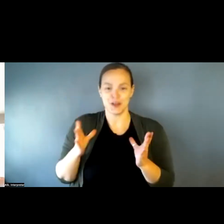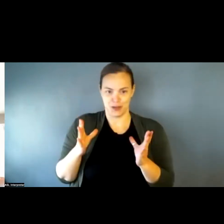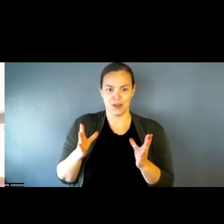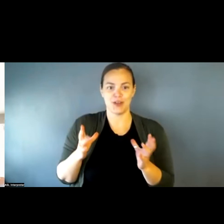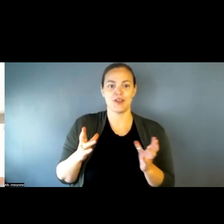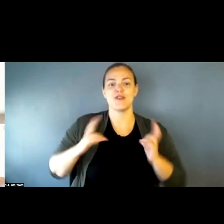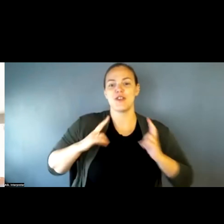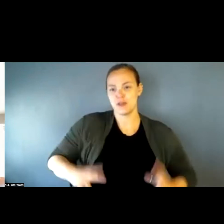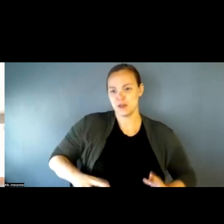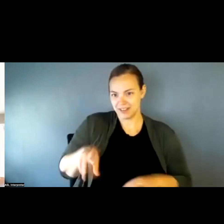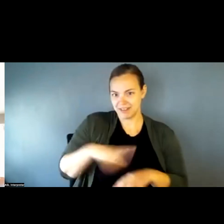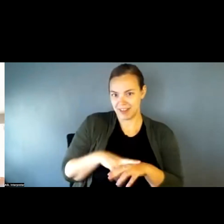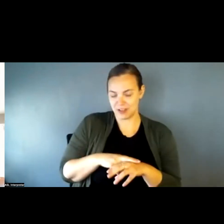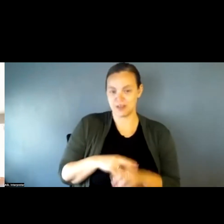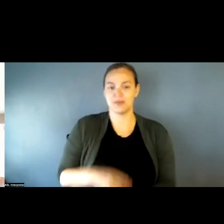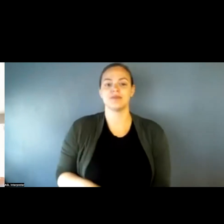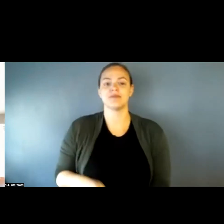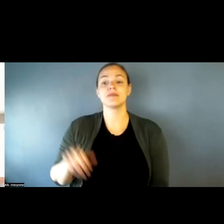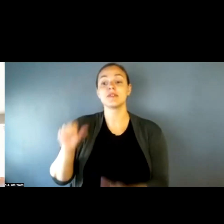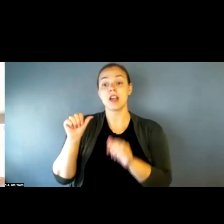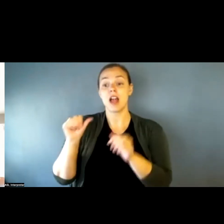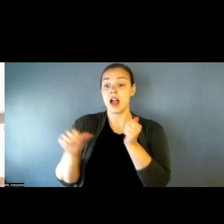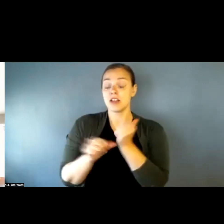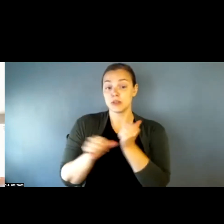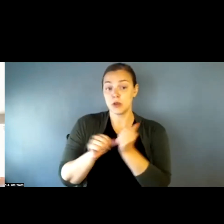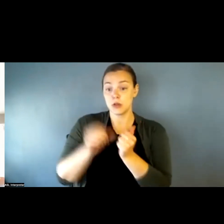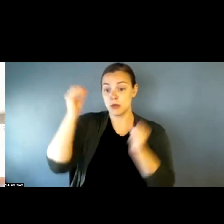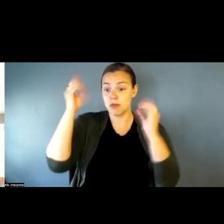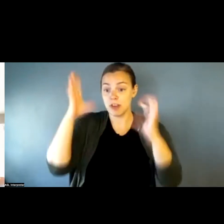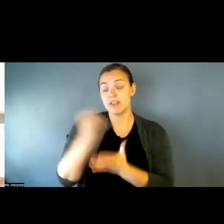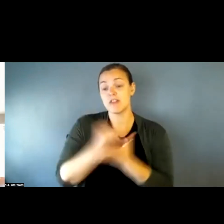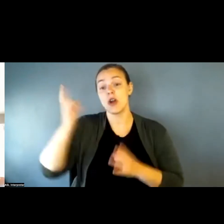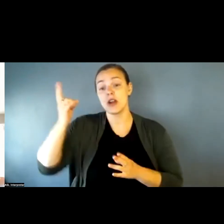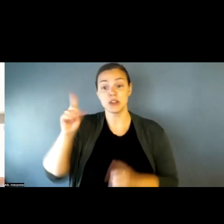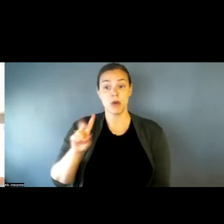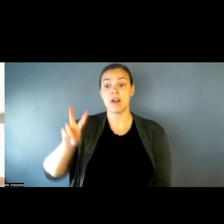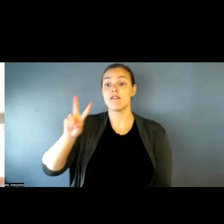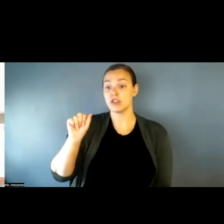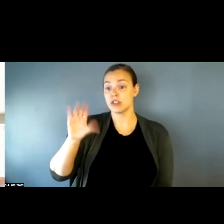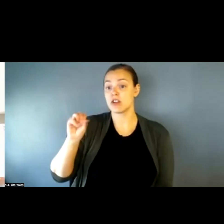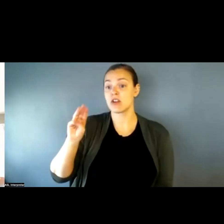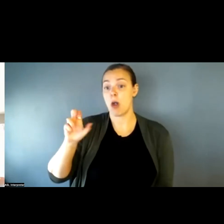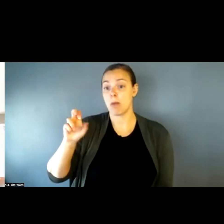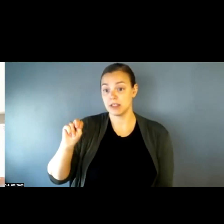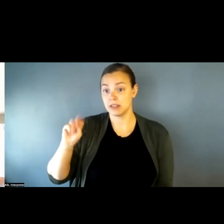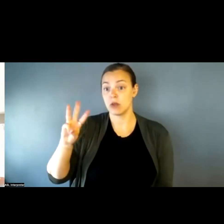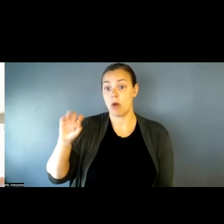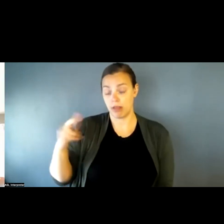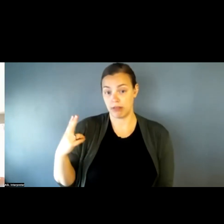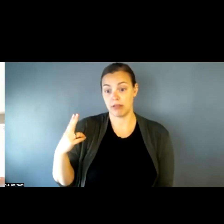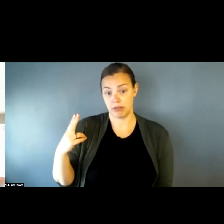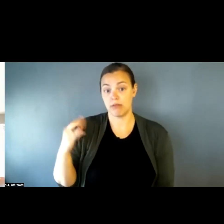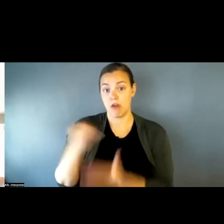is an associate professor of art history at Virginia Commonwealth University. She specializes in